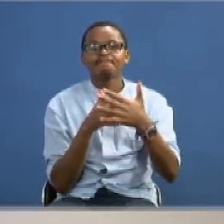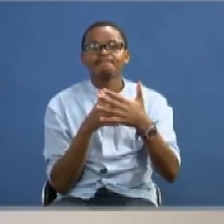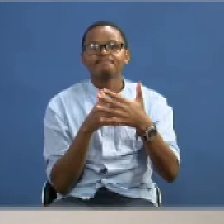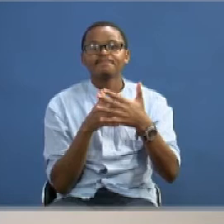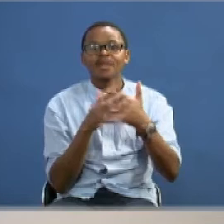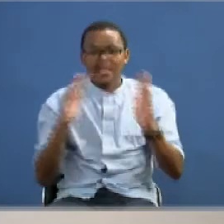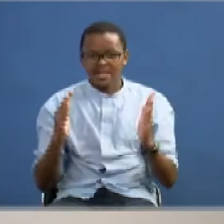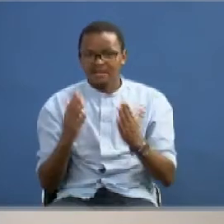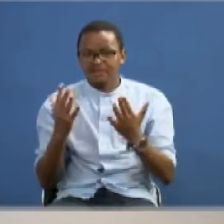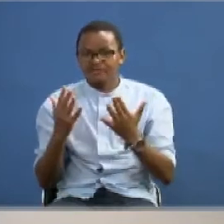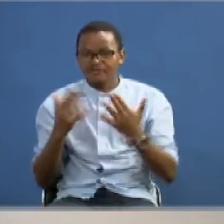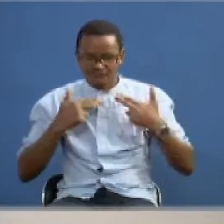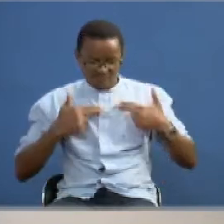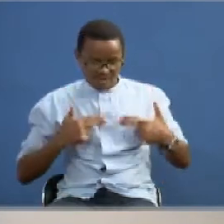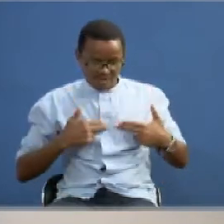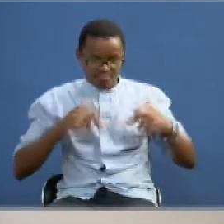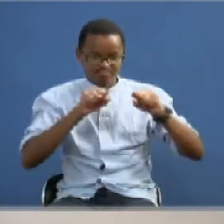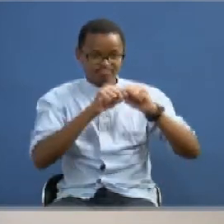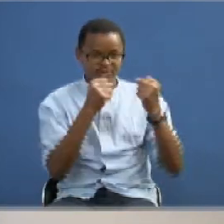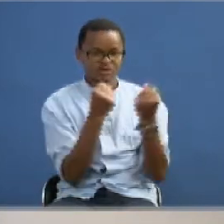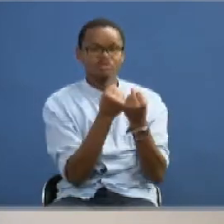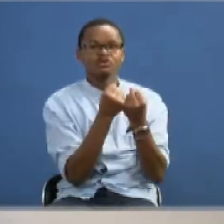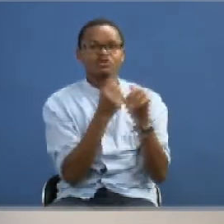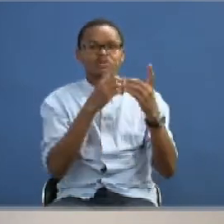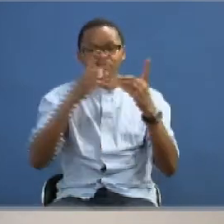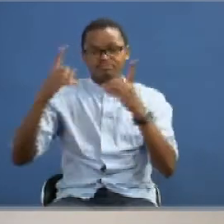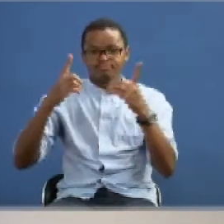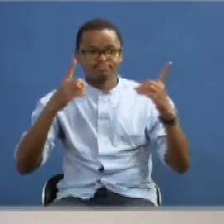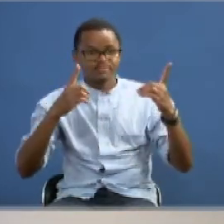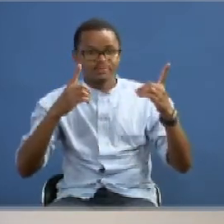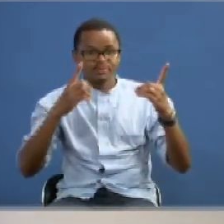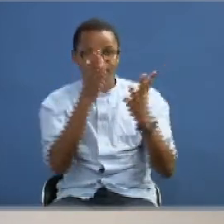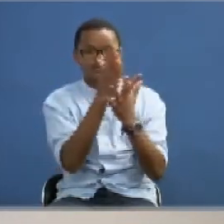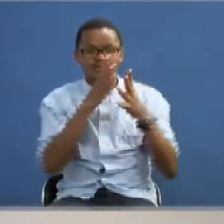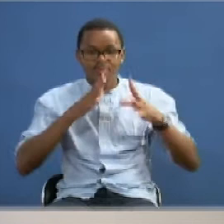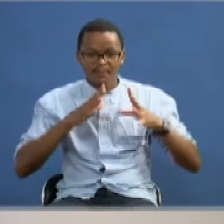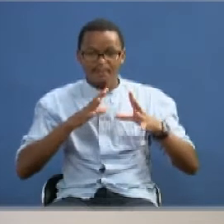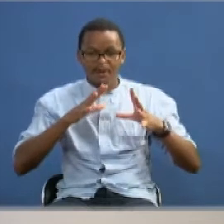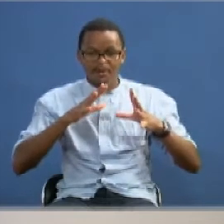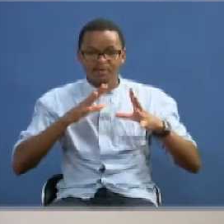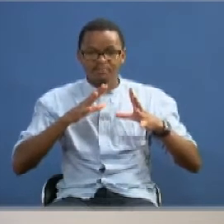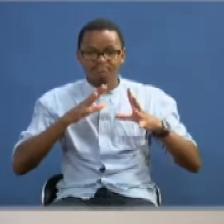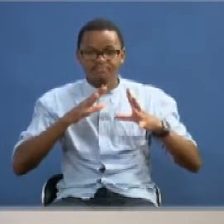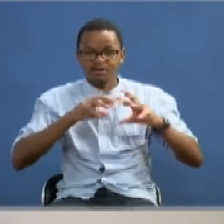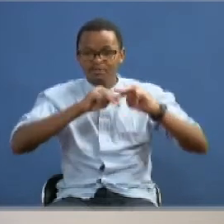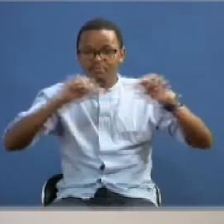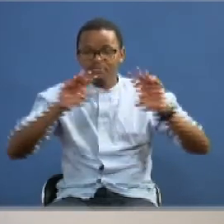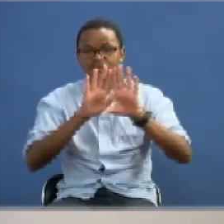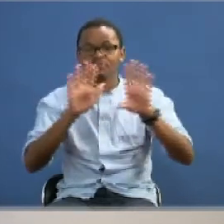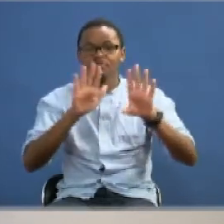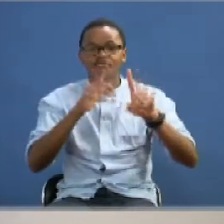that enhance physical and social distancing between people, cessation of movement from